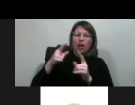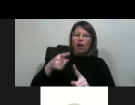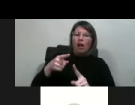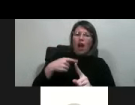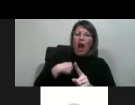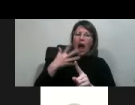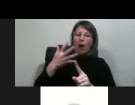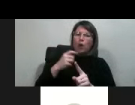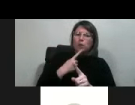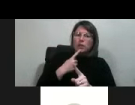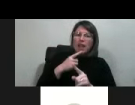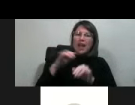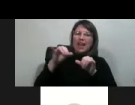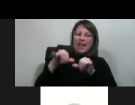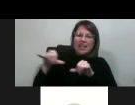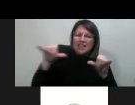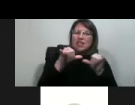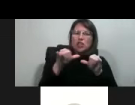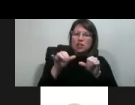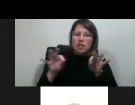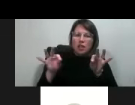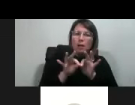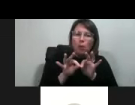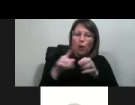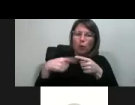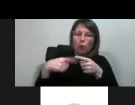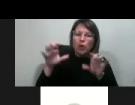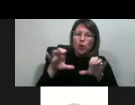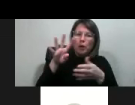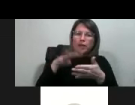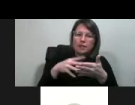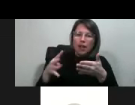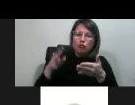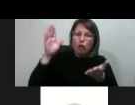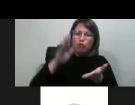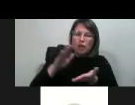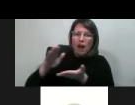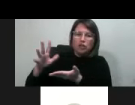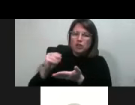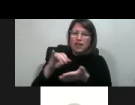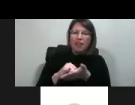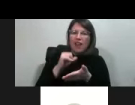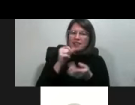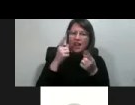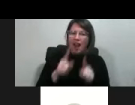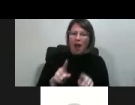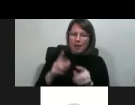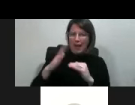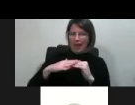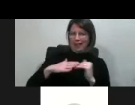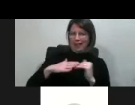I think consistency is pretty important when you're doing schedule reductions, and that's not happening, at least in my experience. I